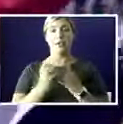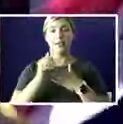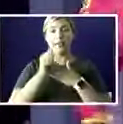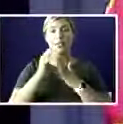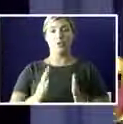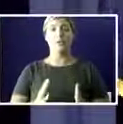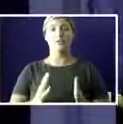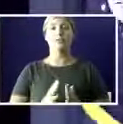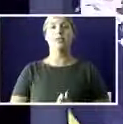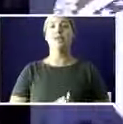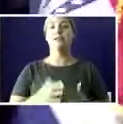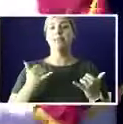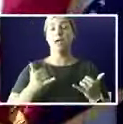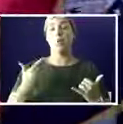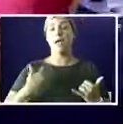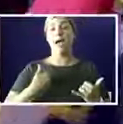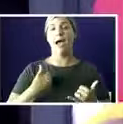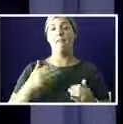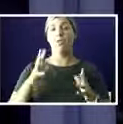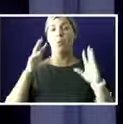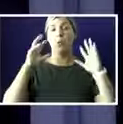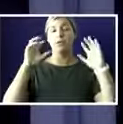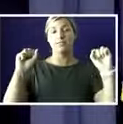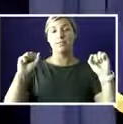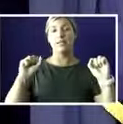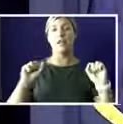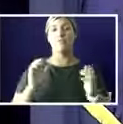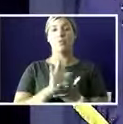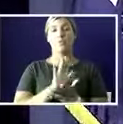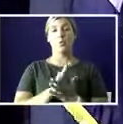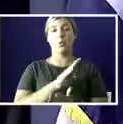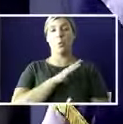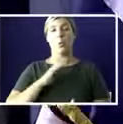today, President of the School Board, Rhonda Gilstrap.